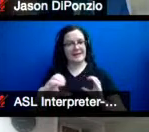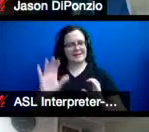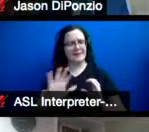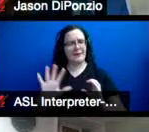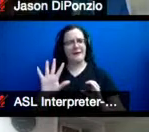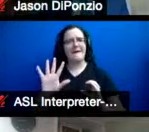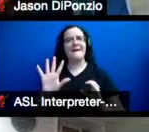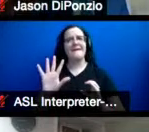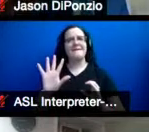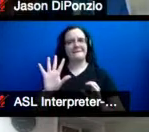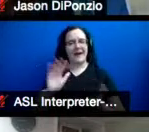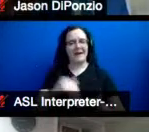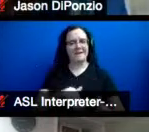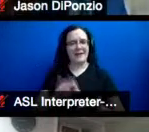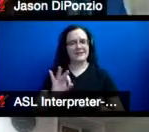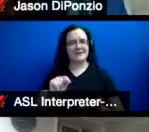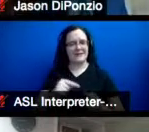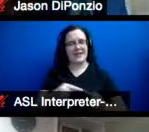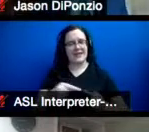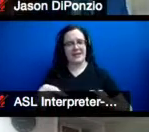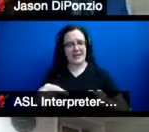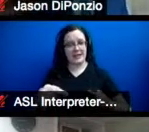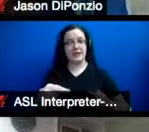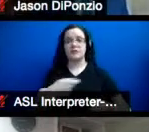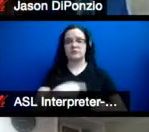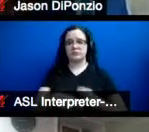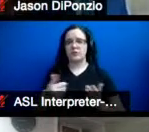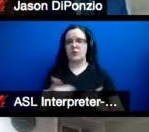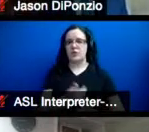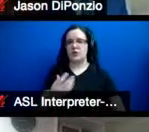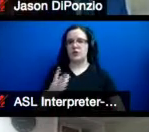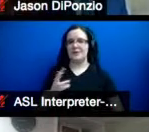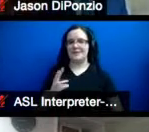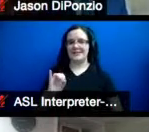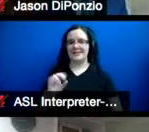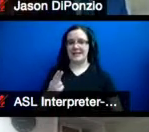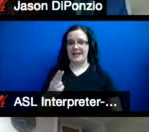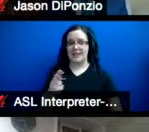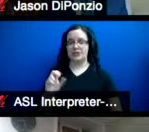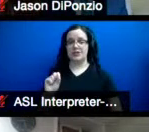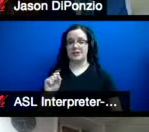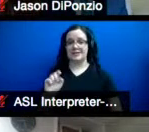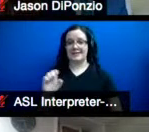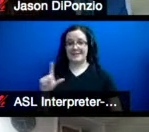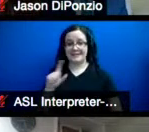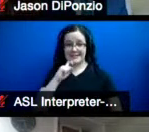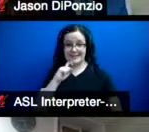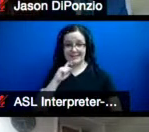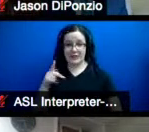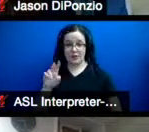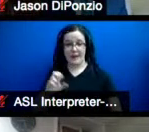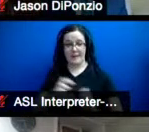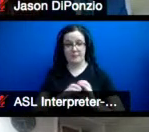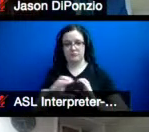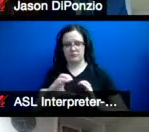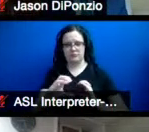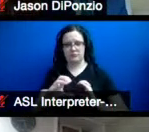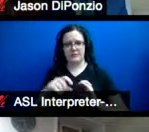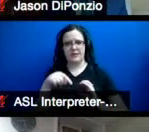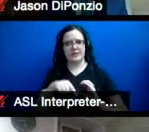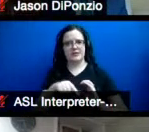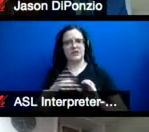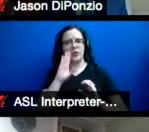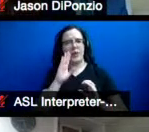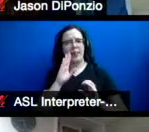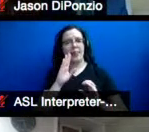outdated gas main with new 16-inch steel pipe, installing the new gas main under the pavement alongside the existing gas